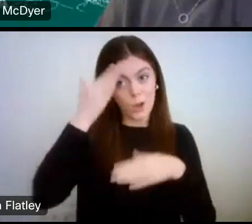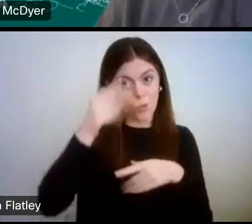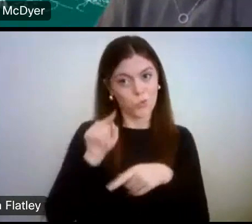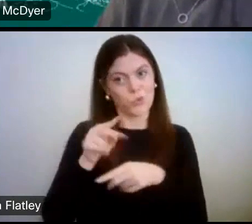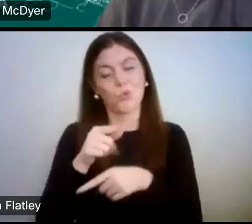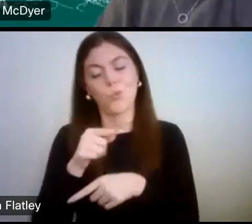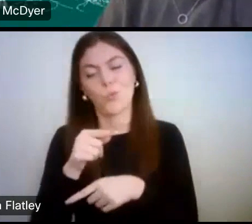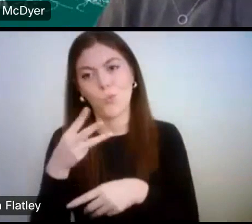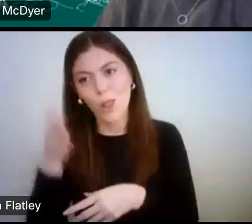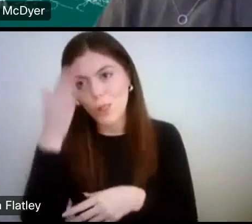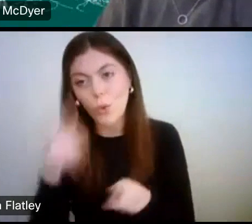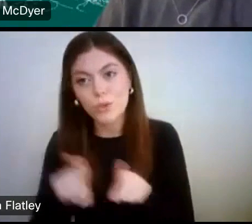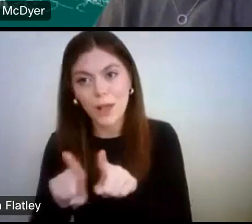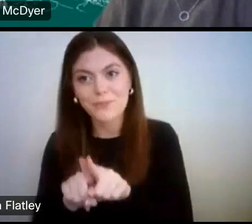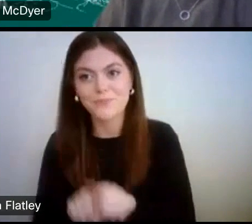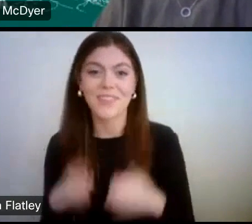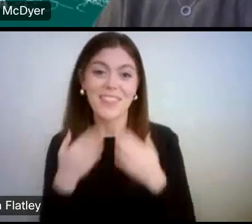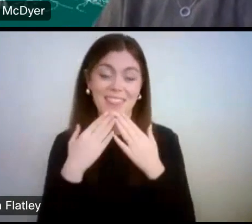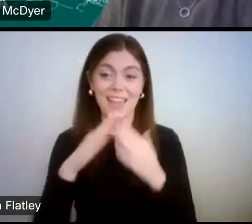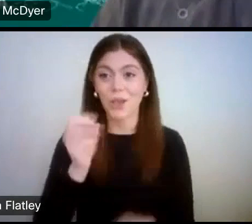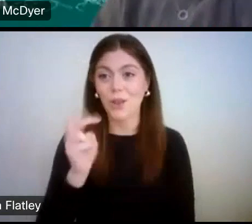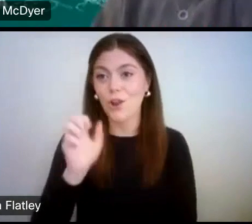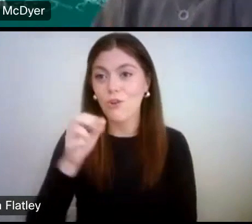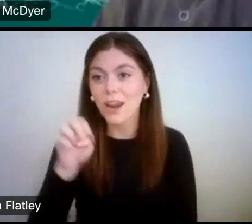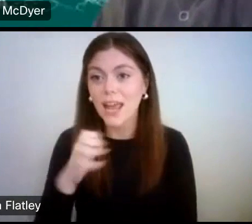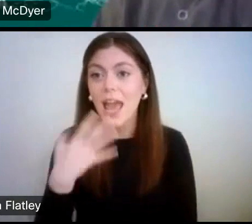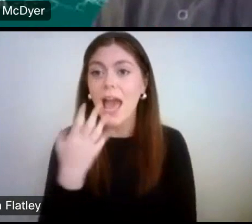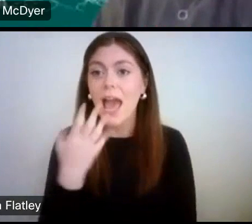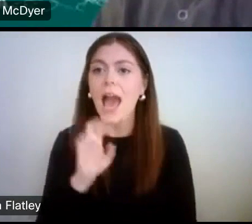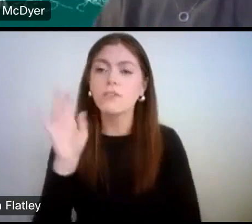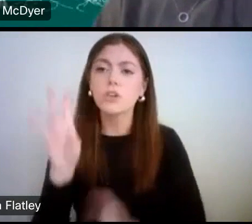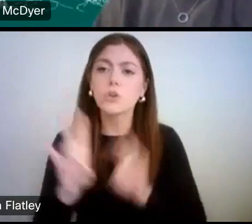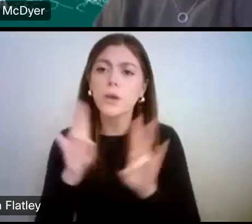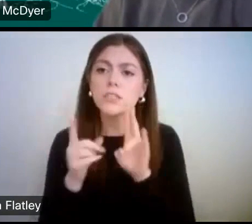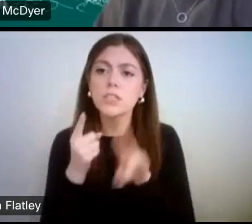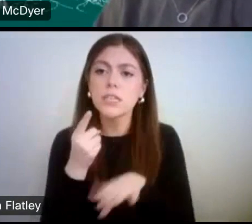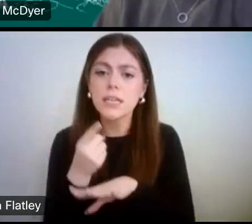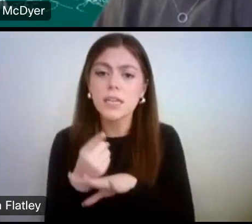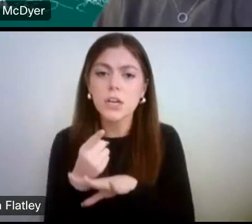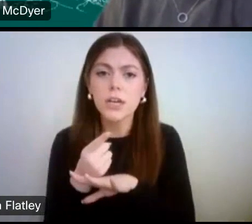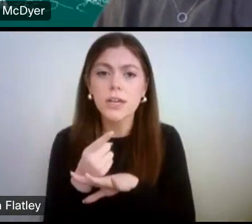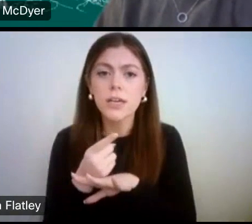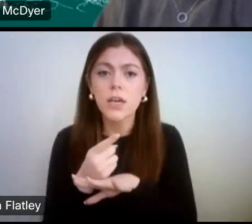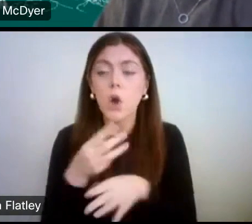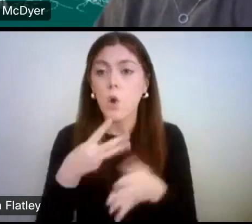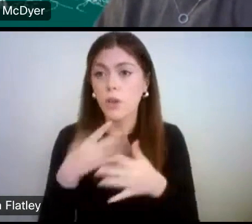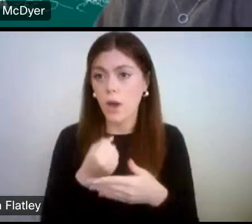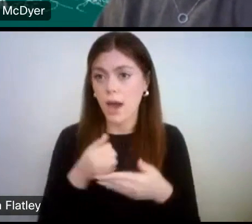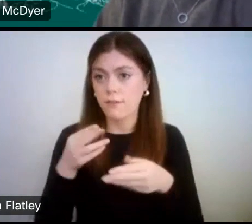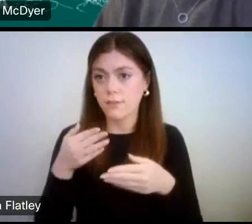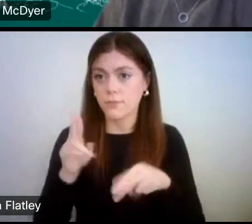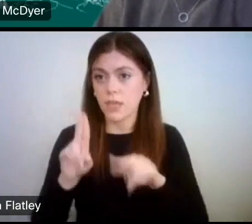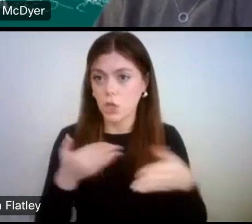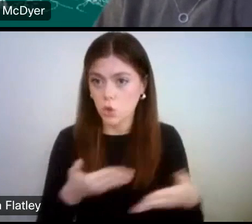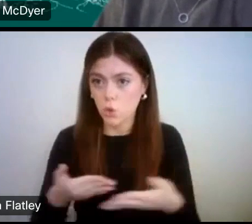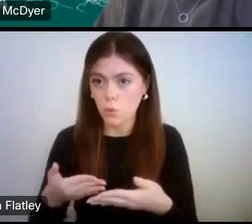Thanks, Lorraine. And there's a question in now just about cooling. So when you have a newborn that has been considered for cooling